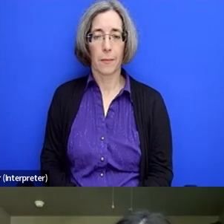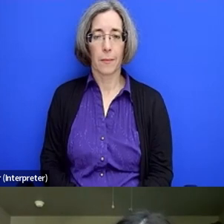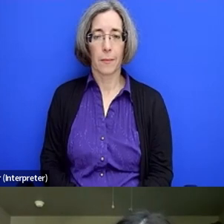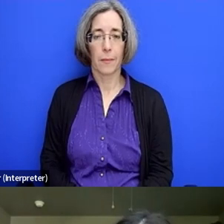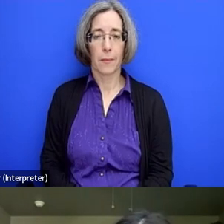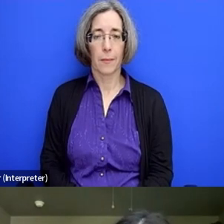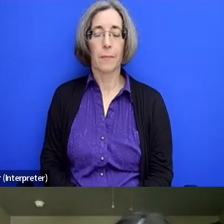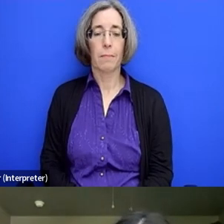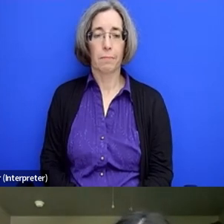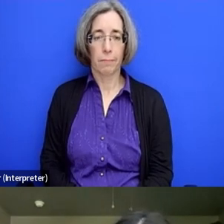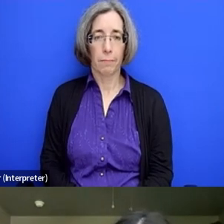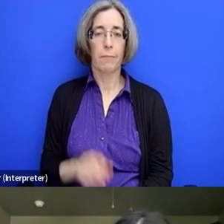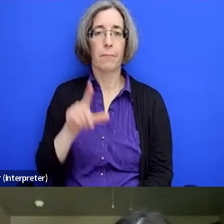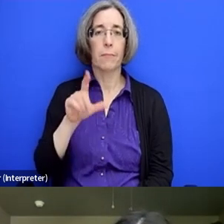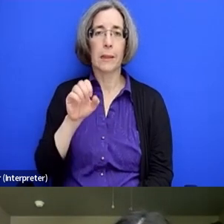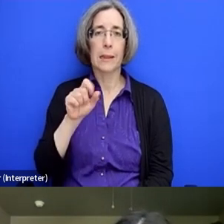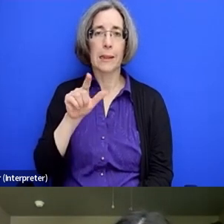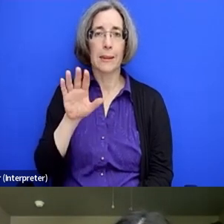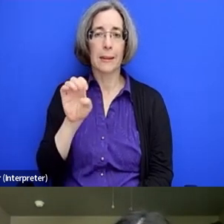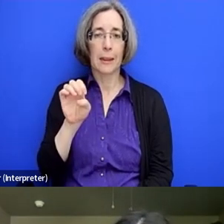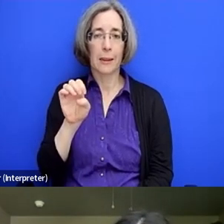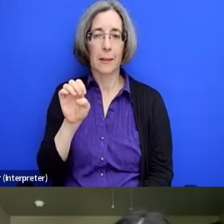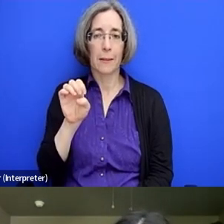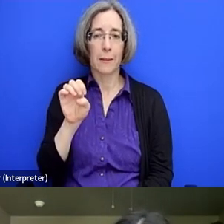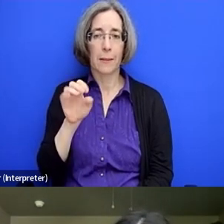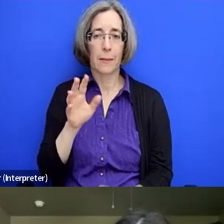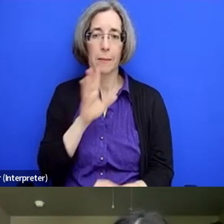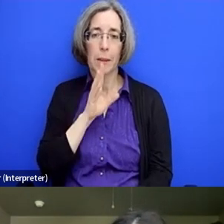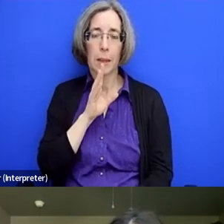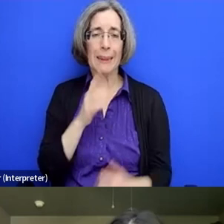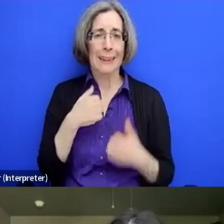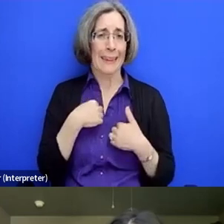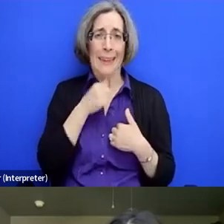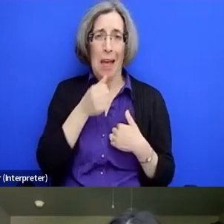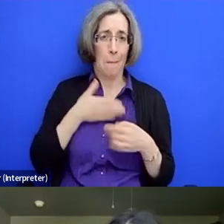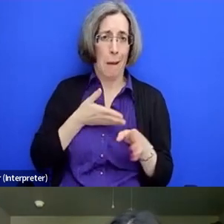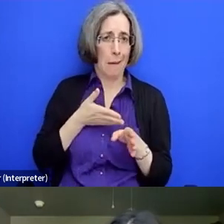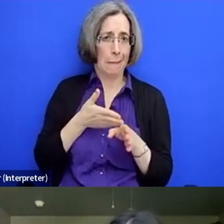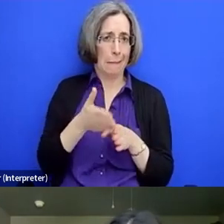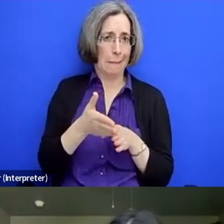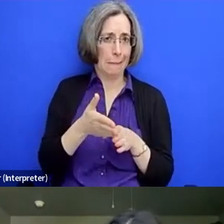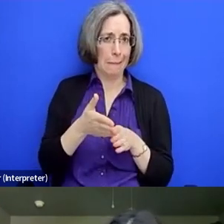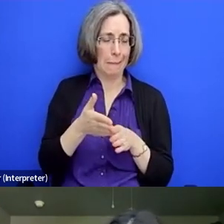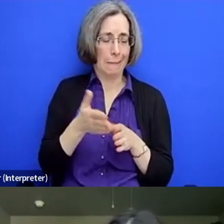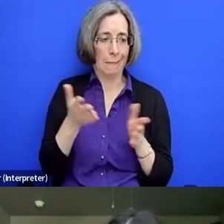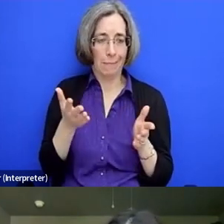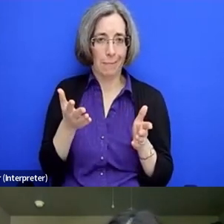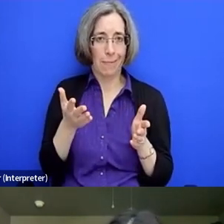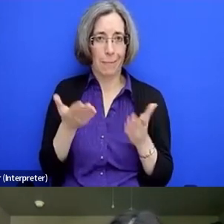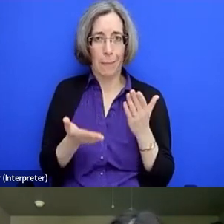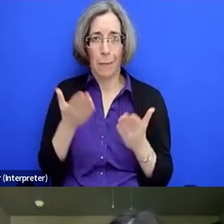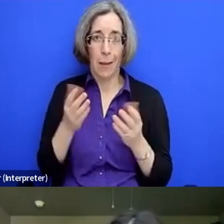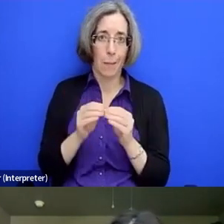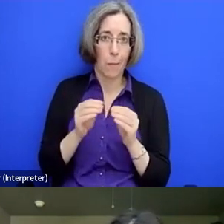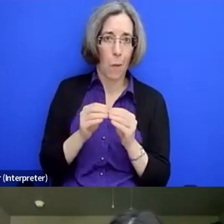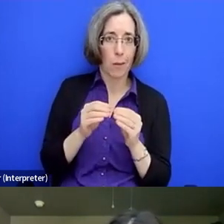So that's not really my area of expertise. It might be more the area of expertise